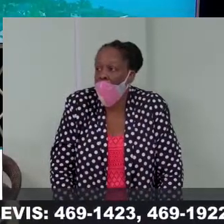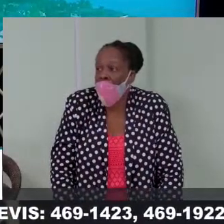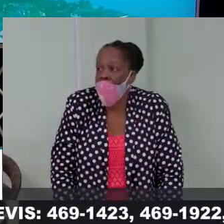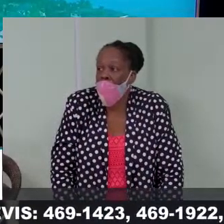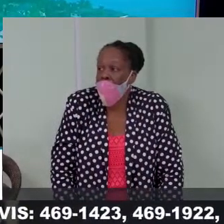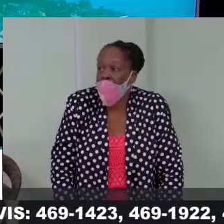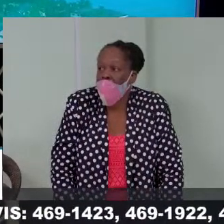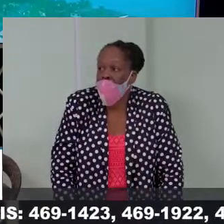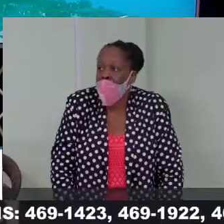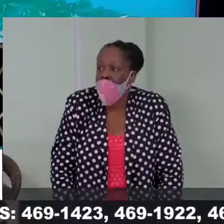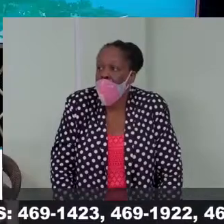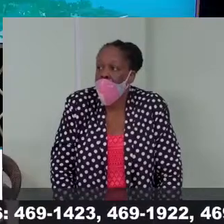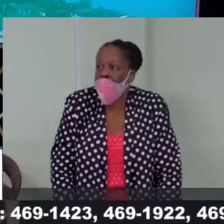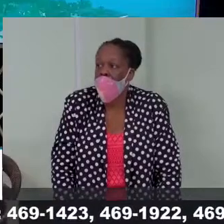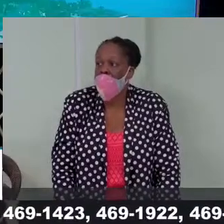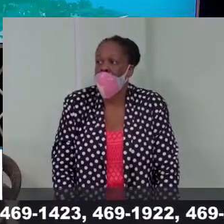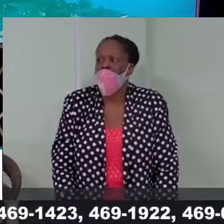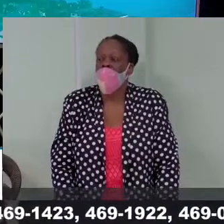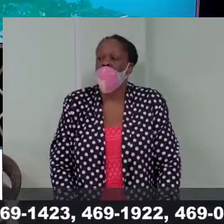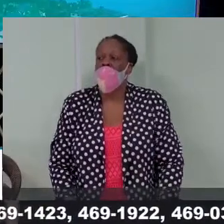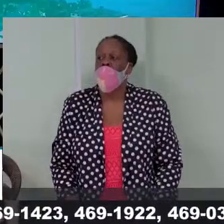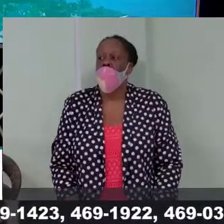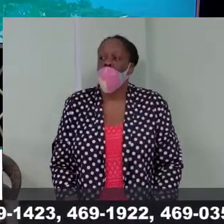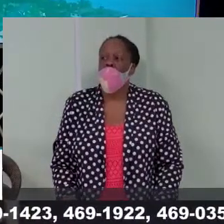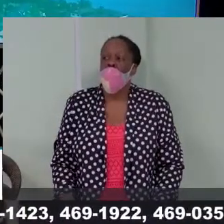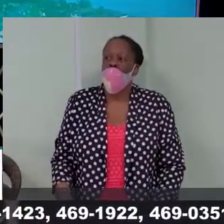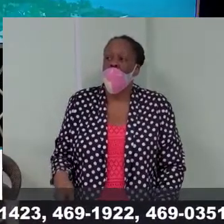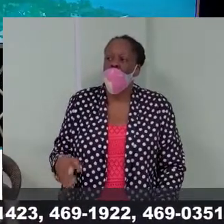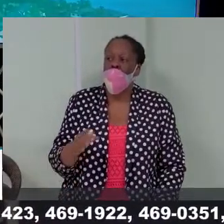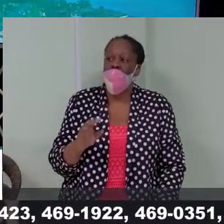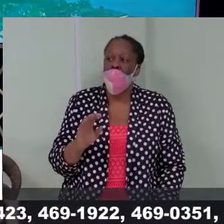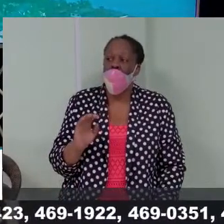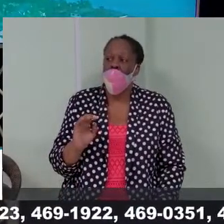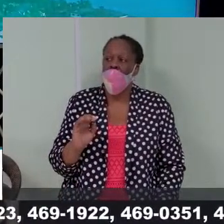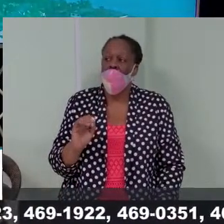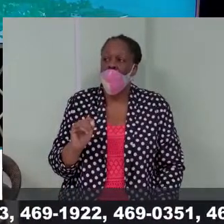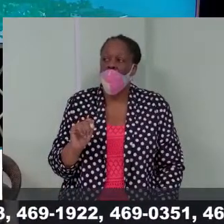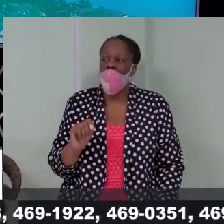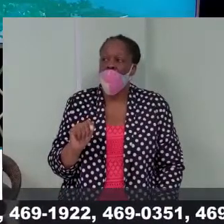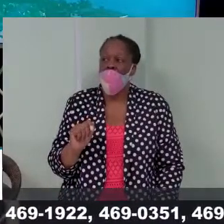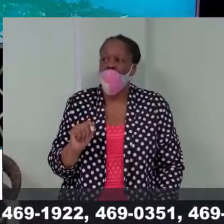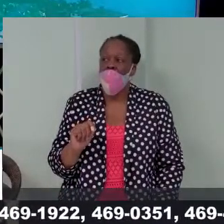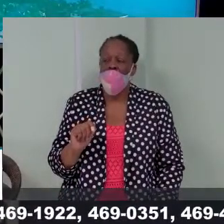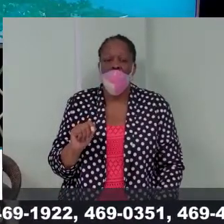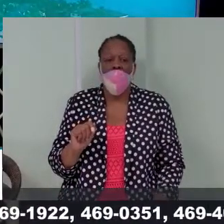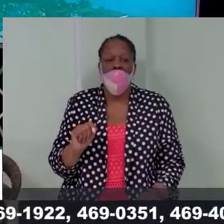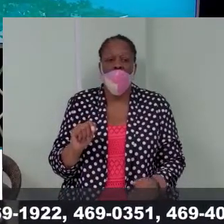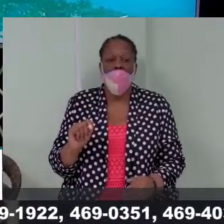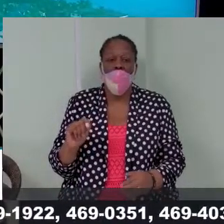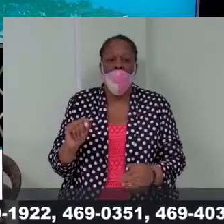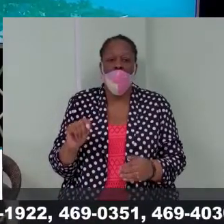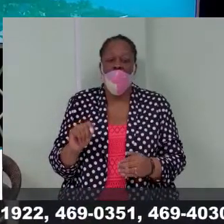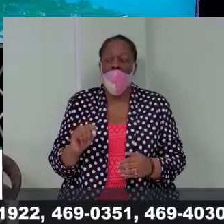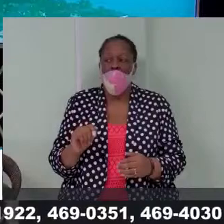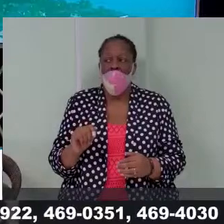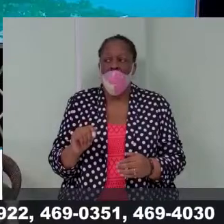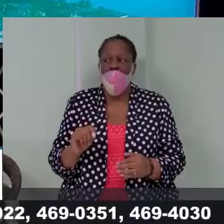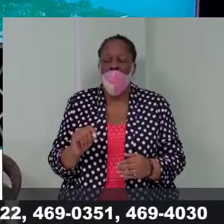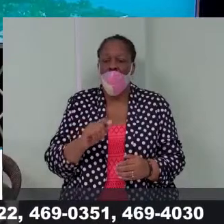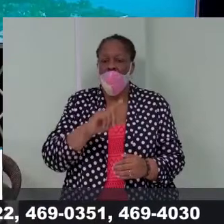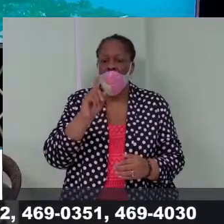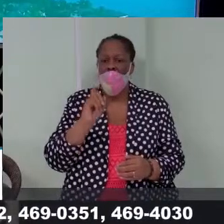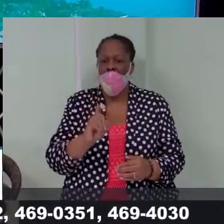This question, what lab services will be used to facilitate testing? And the second